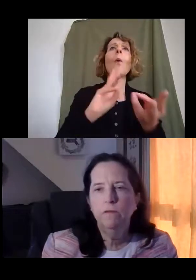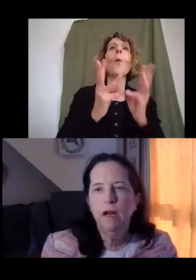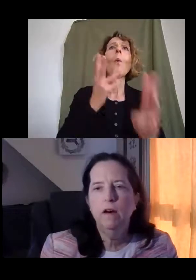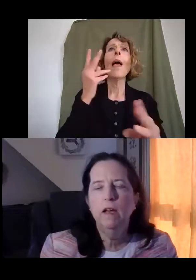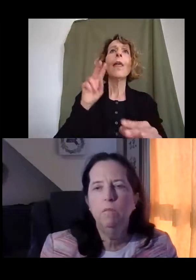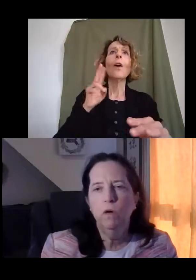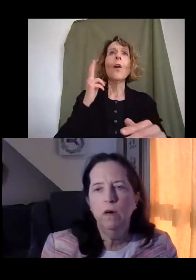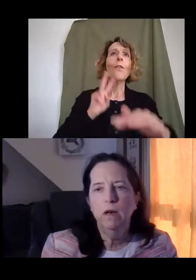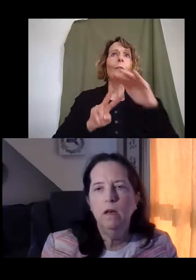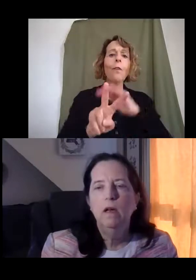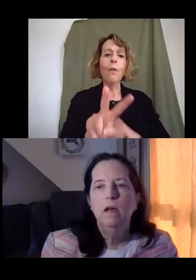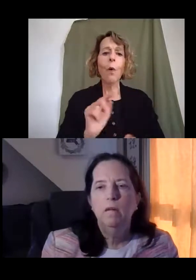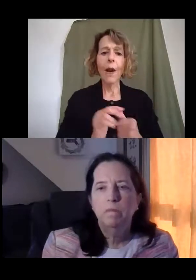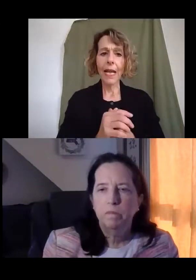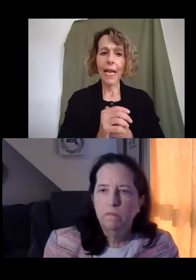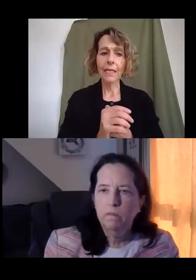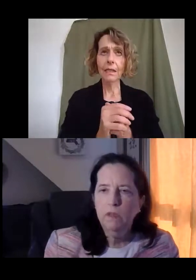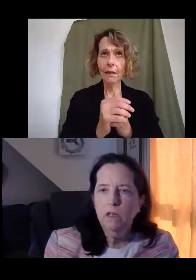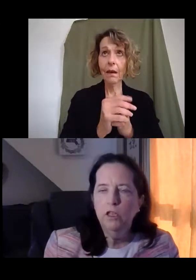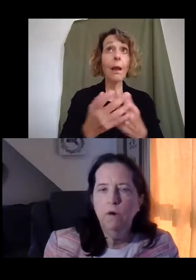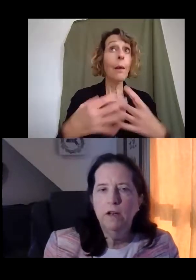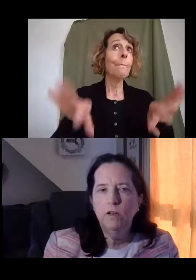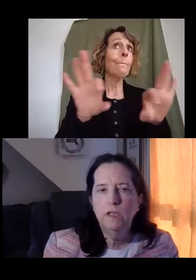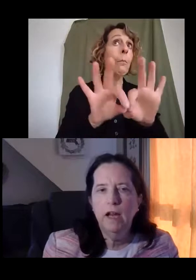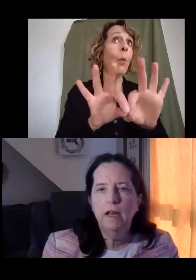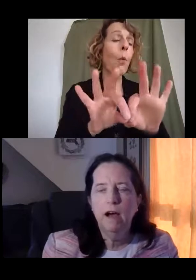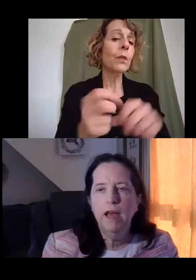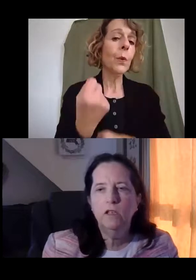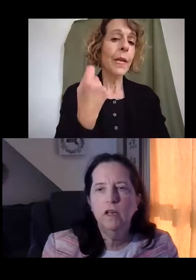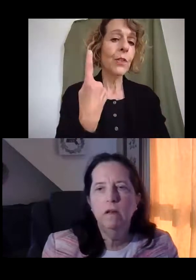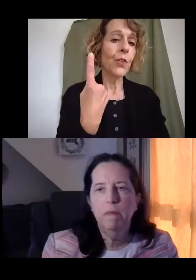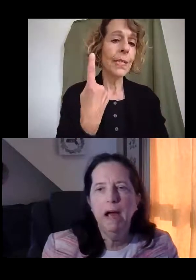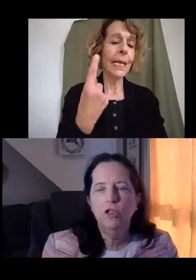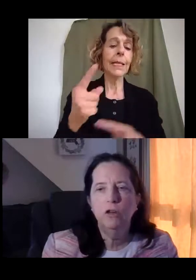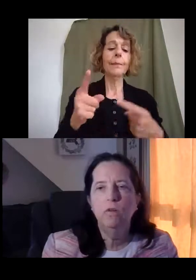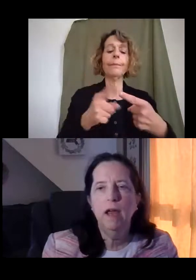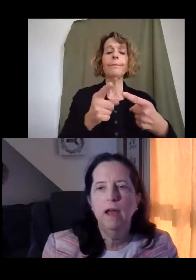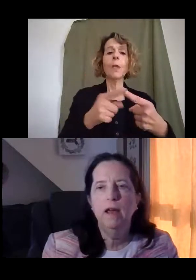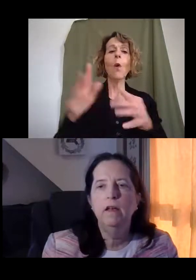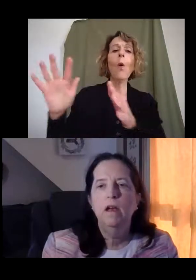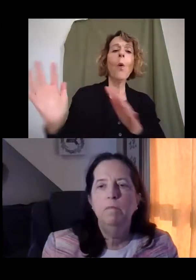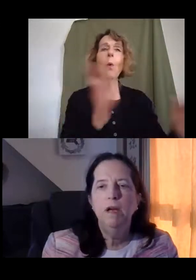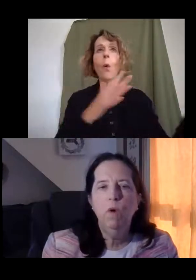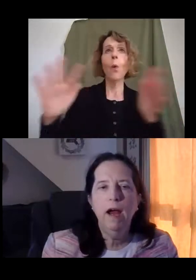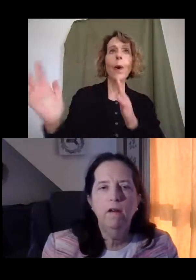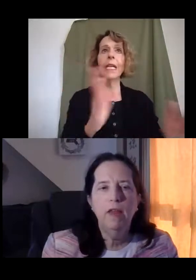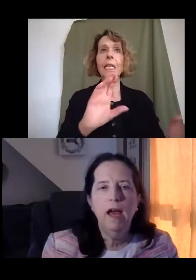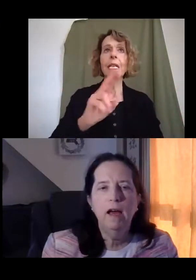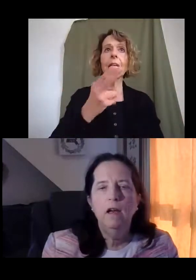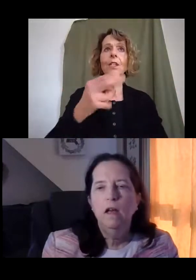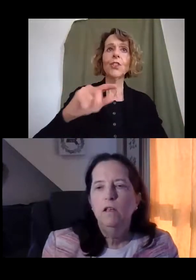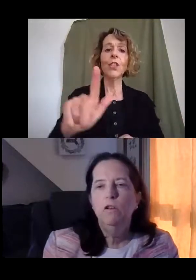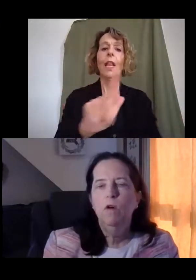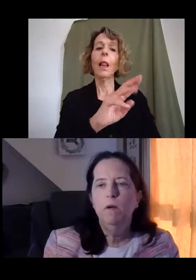chill is very important to understand how that's going to impact you, and be aware